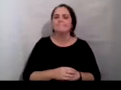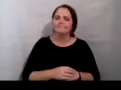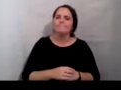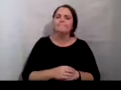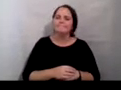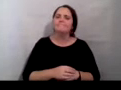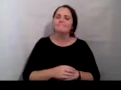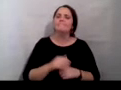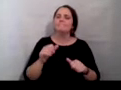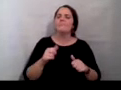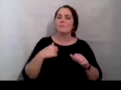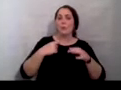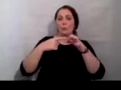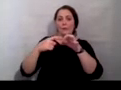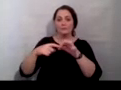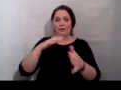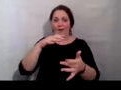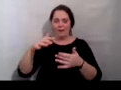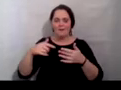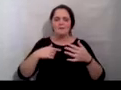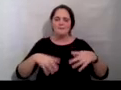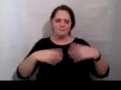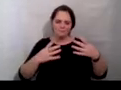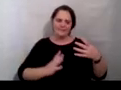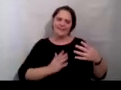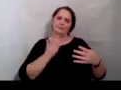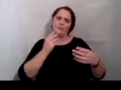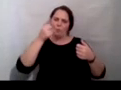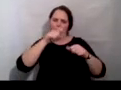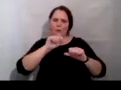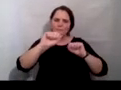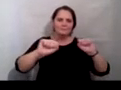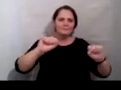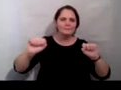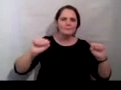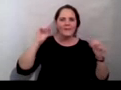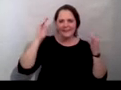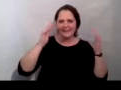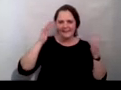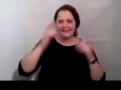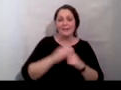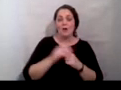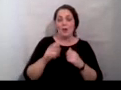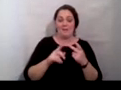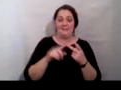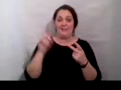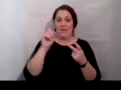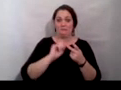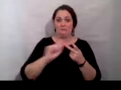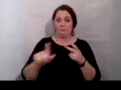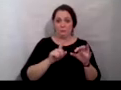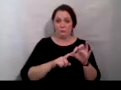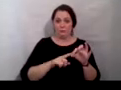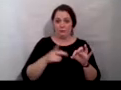I'm doing is saying this is how people are thinking in the room. So thank you very much for that. I think it's interesting. And here's the second